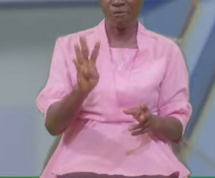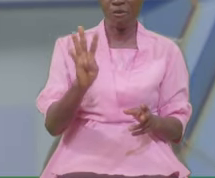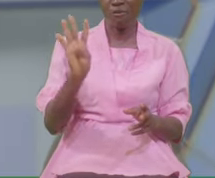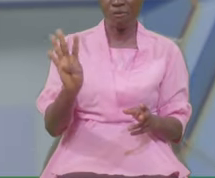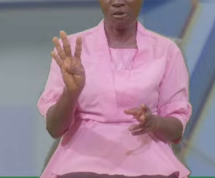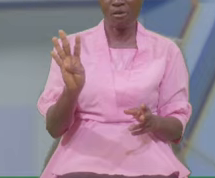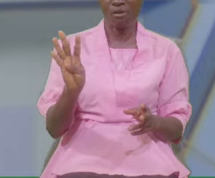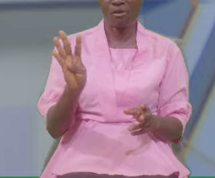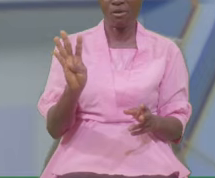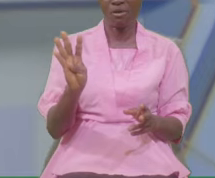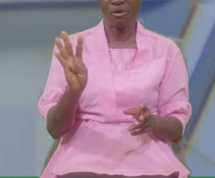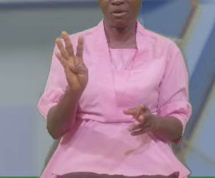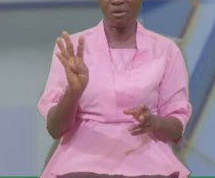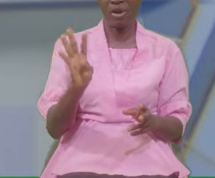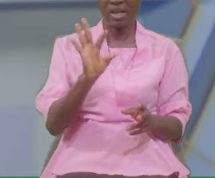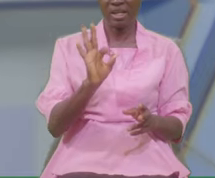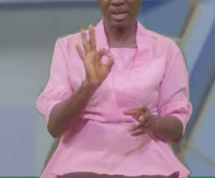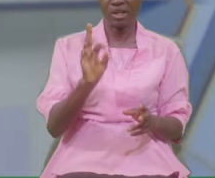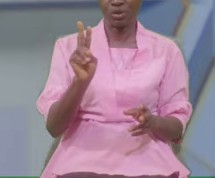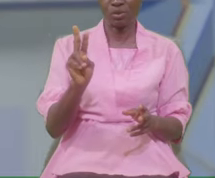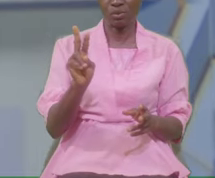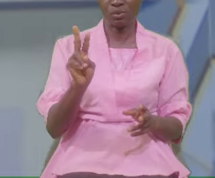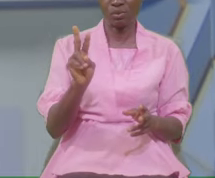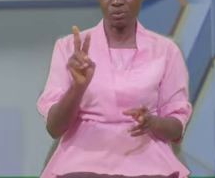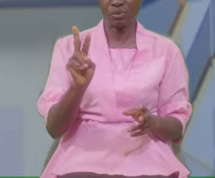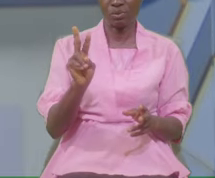444 92